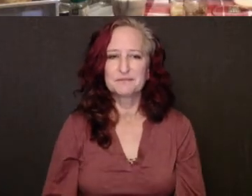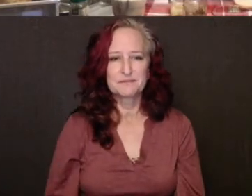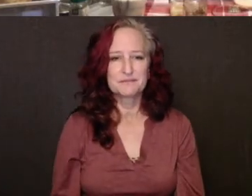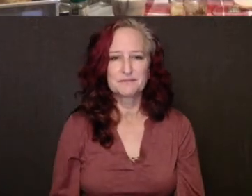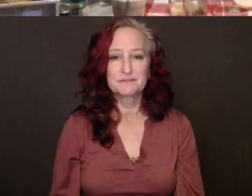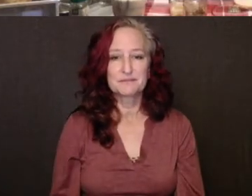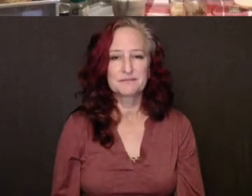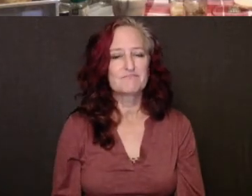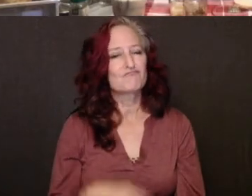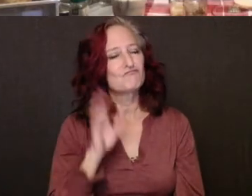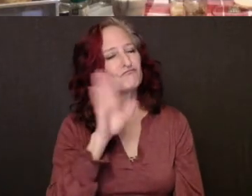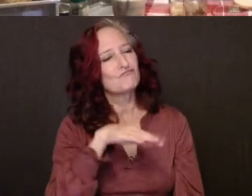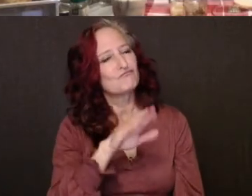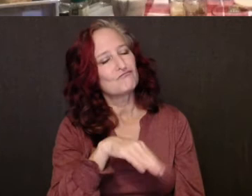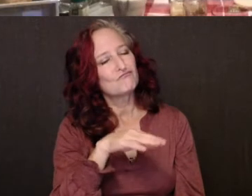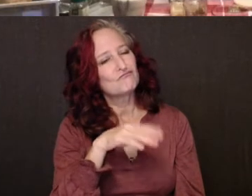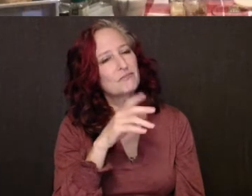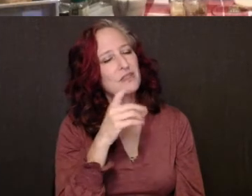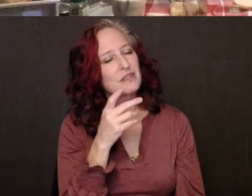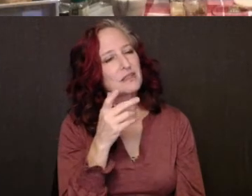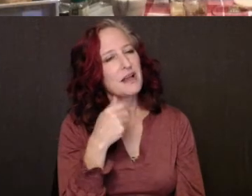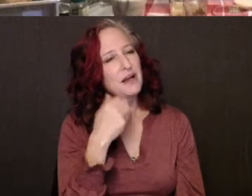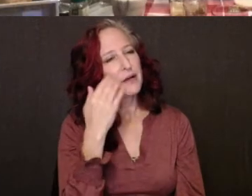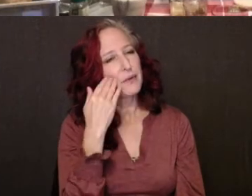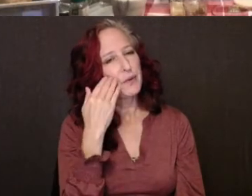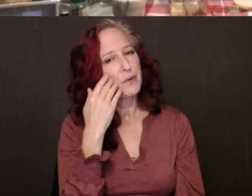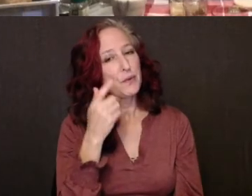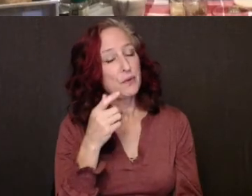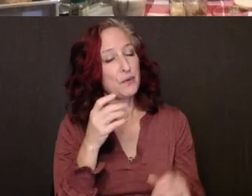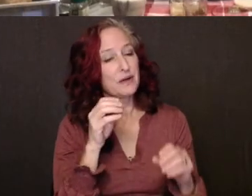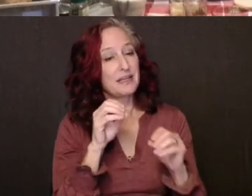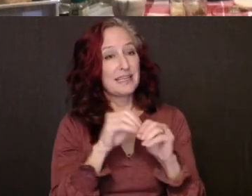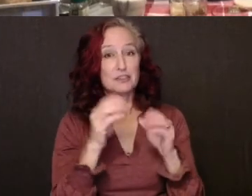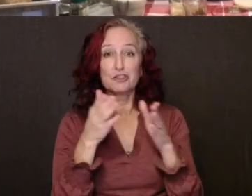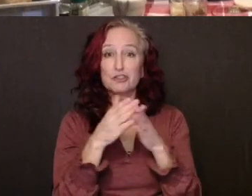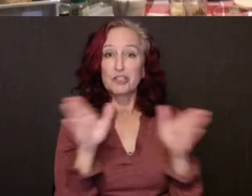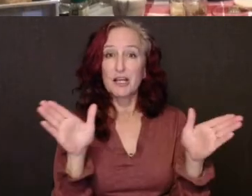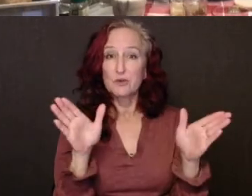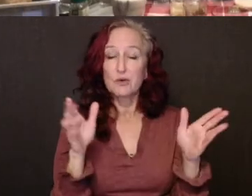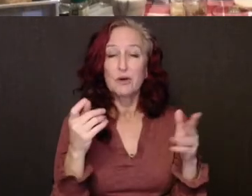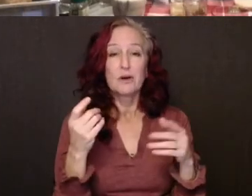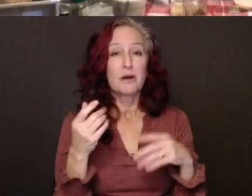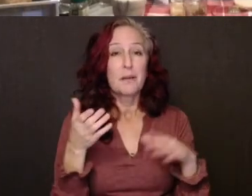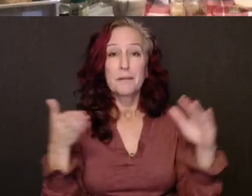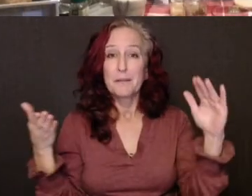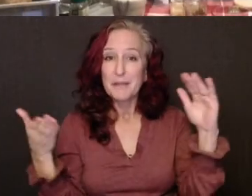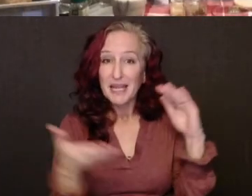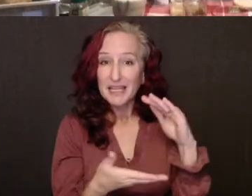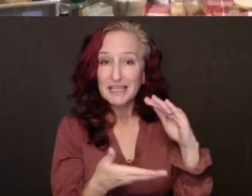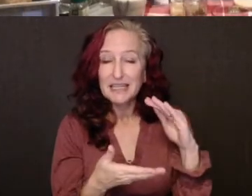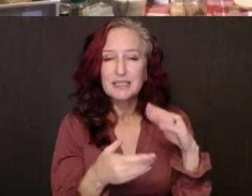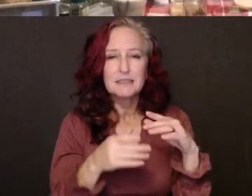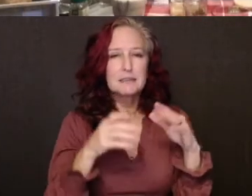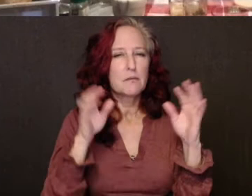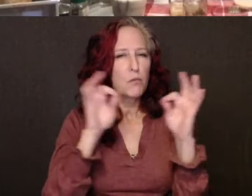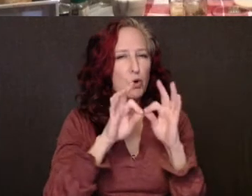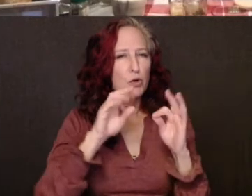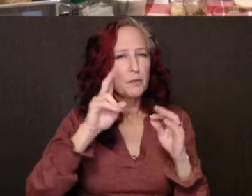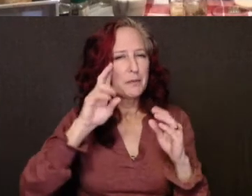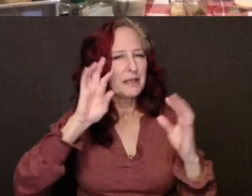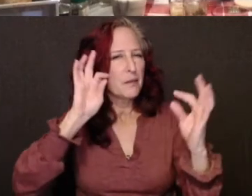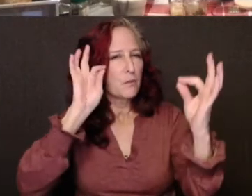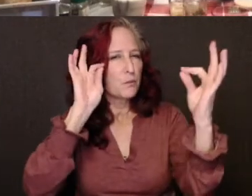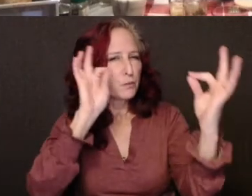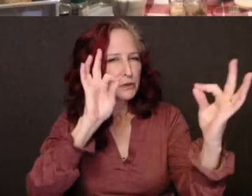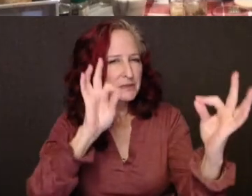like starts getting mushy and like breaking apart or like smashing apart. But like very close to soft because to give